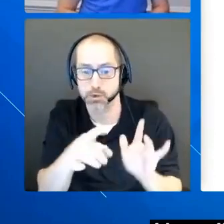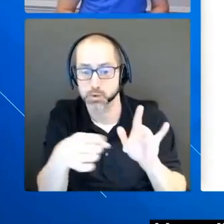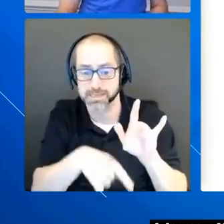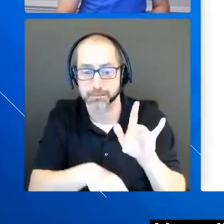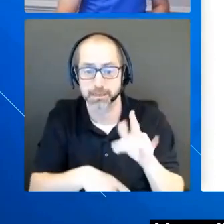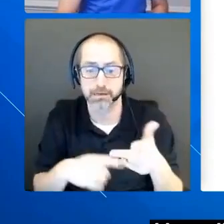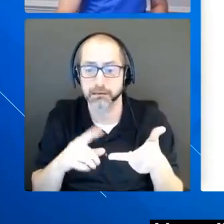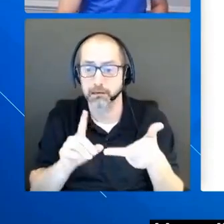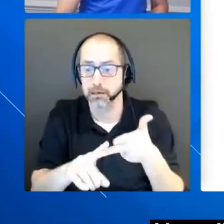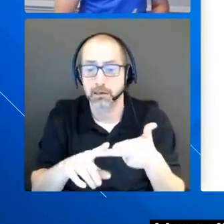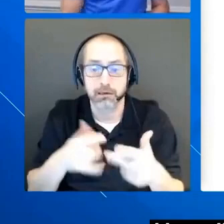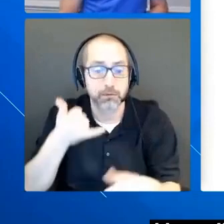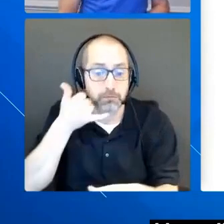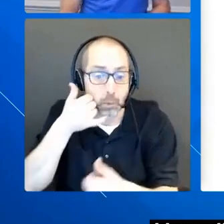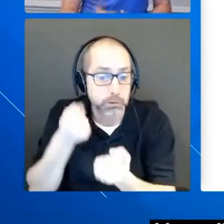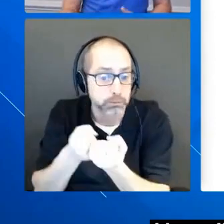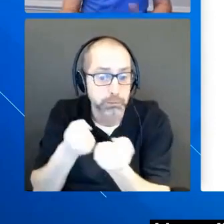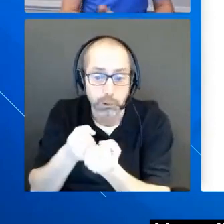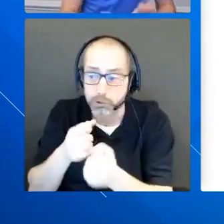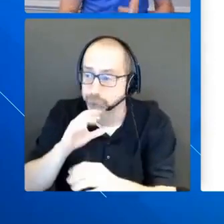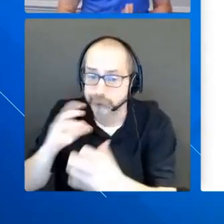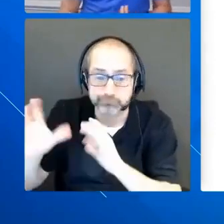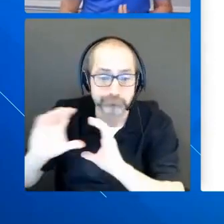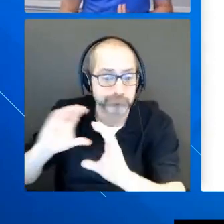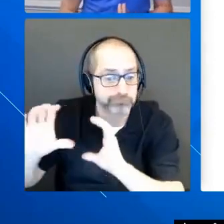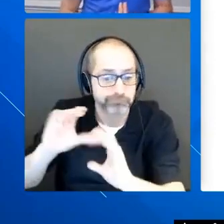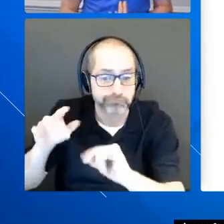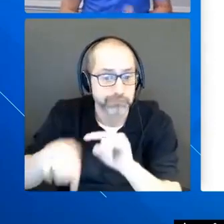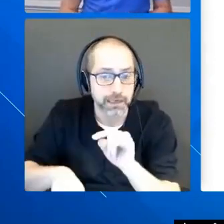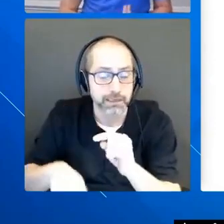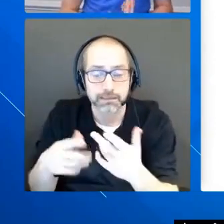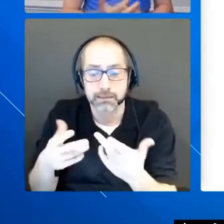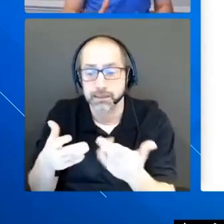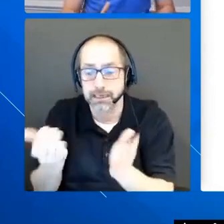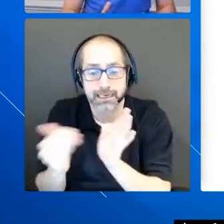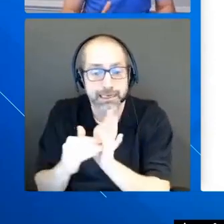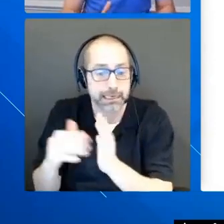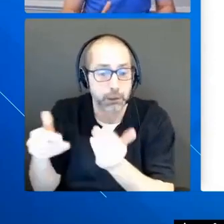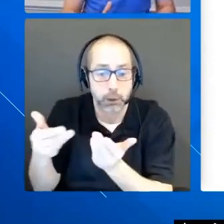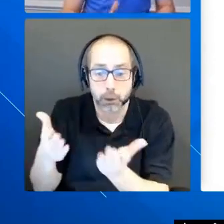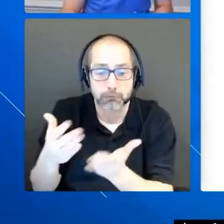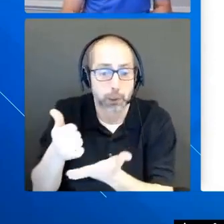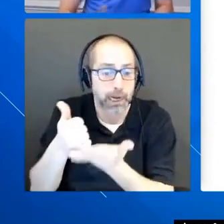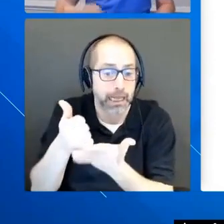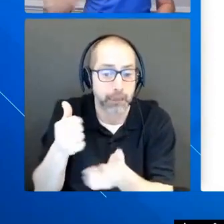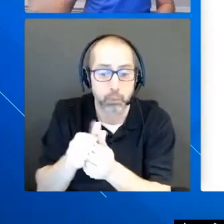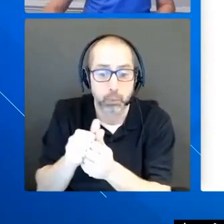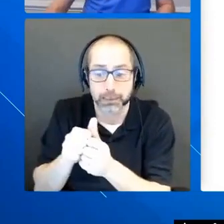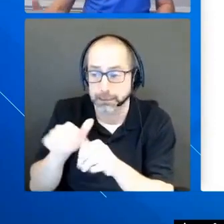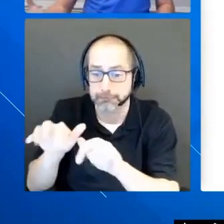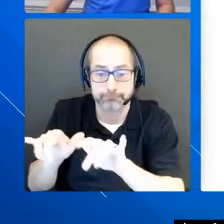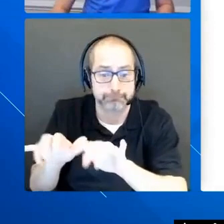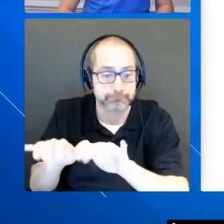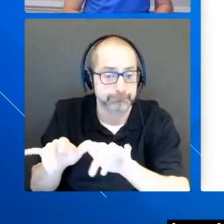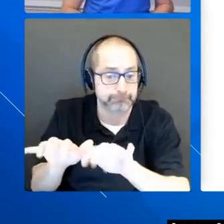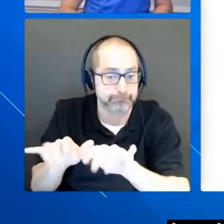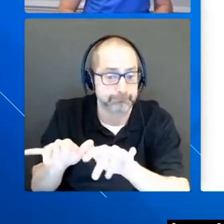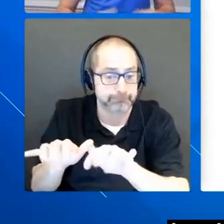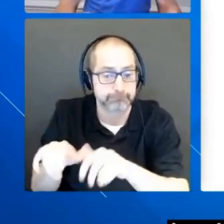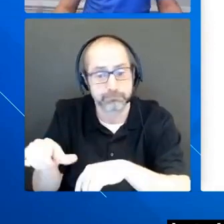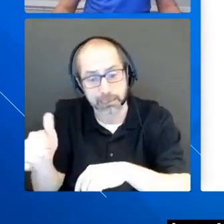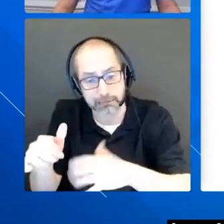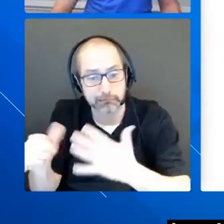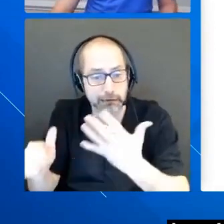with help desk phone support. Again, you have to offer help. That's fine, but also offer it in other